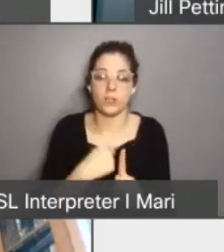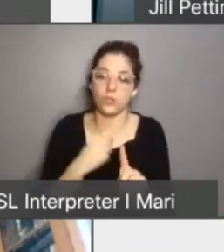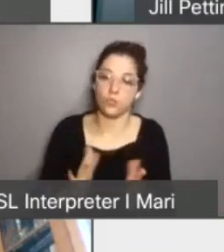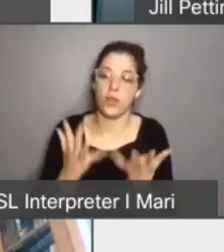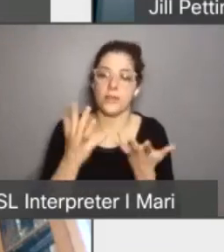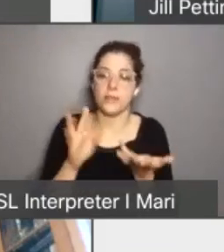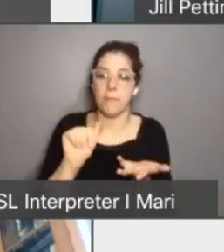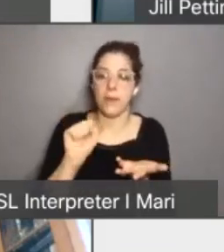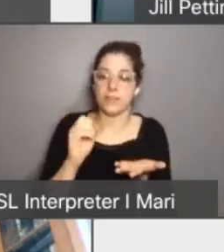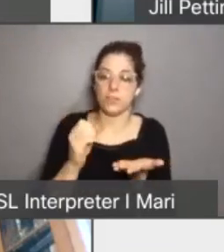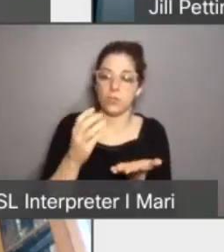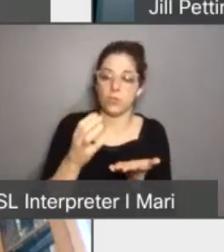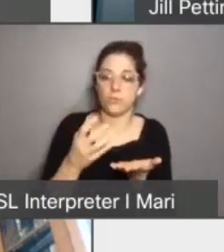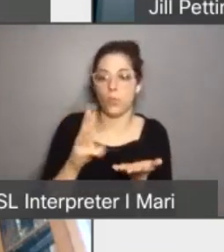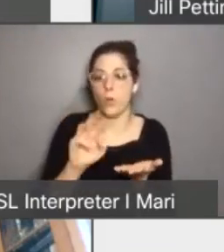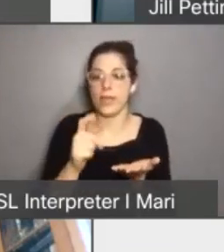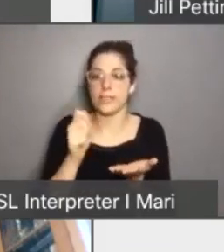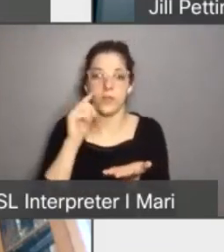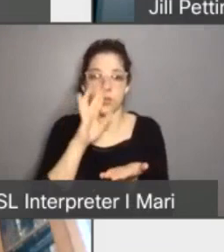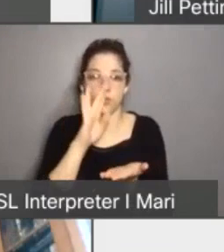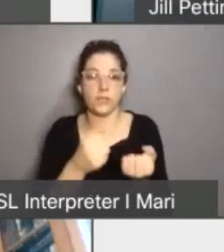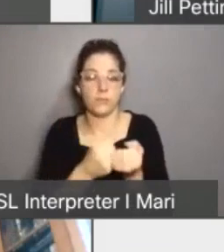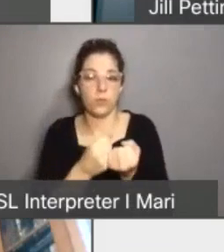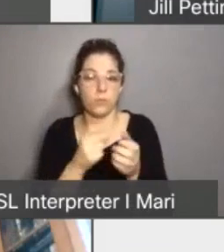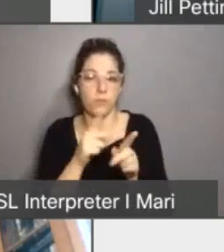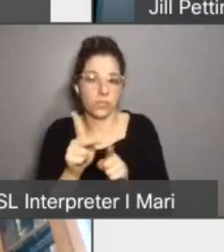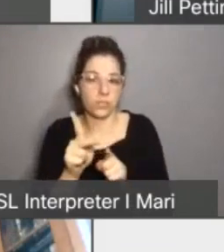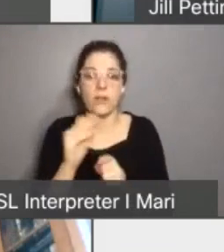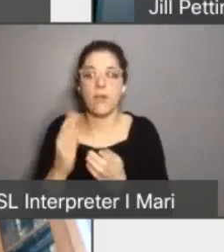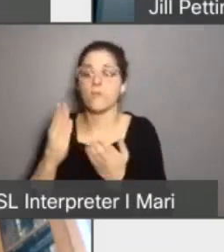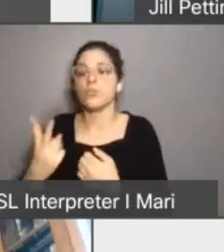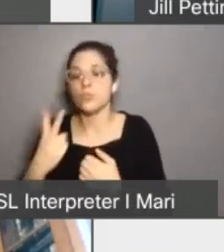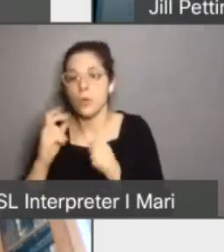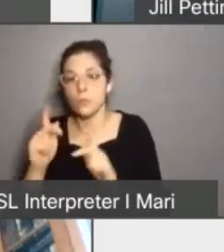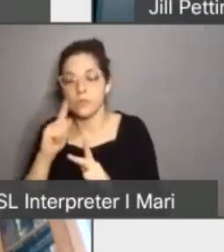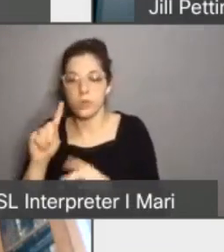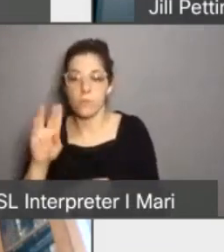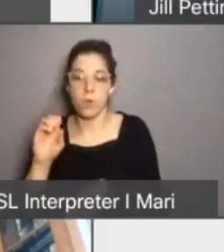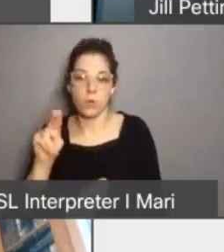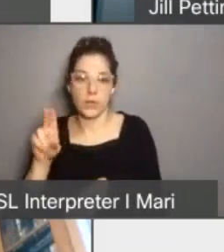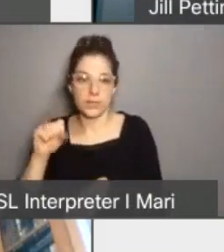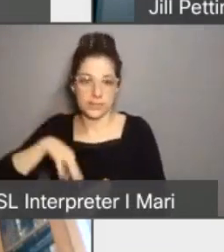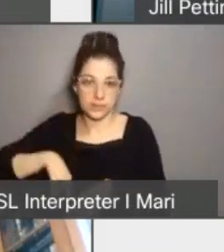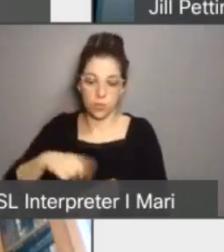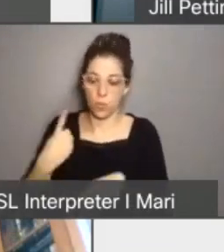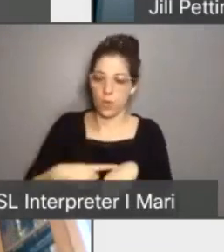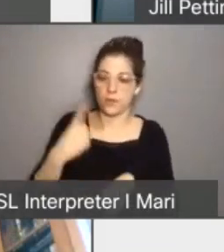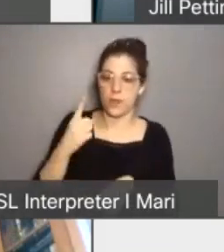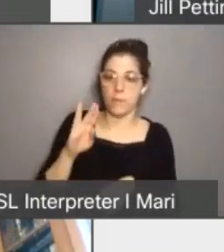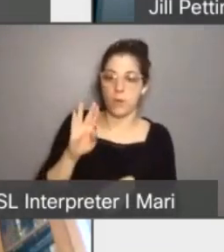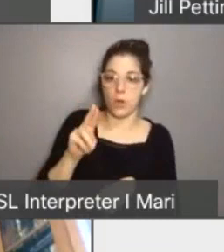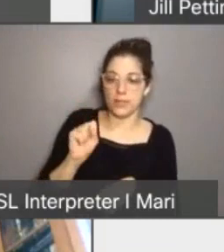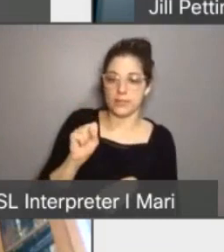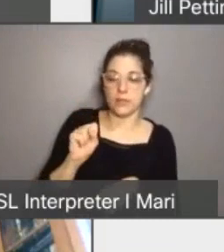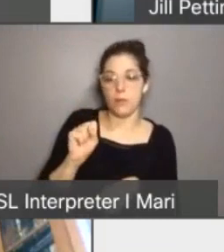wage for direct support professionals, and then also offers two opportunities for bonuses. So there's a one-time bonus in the amount